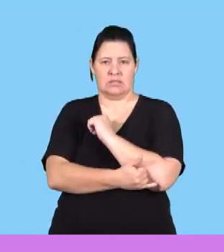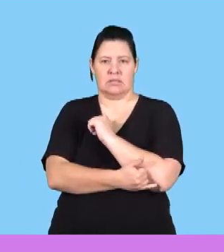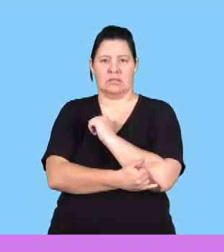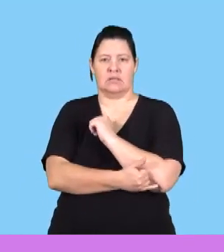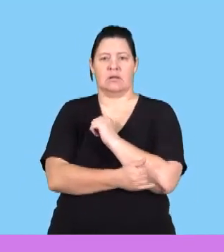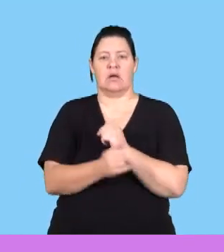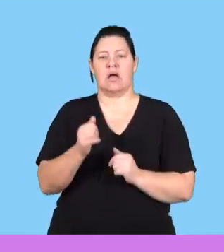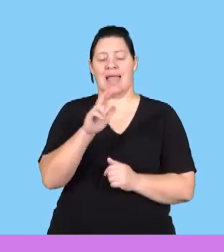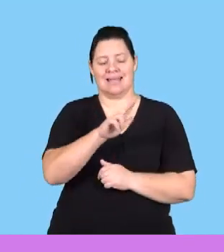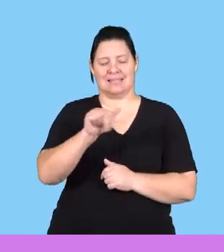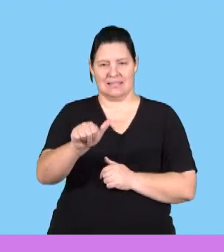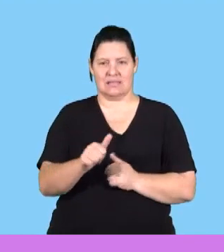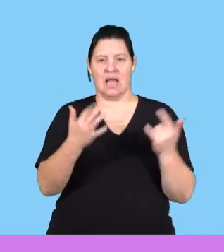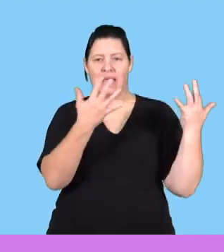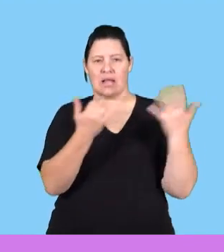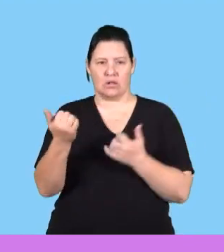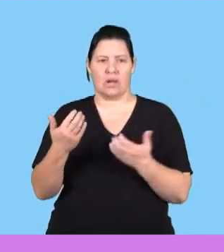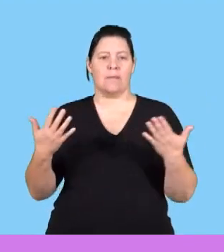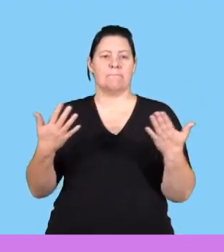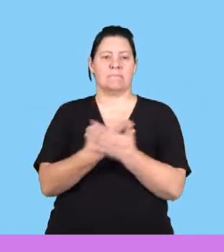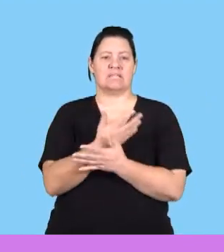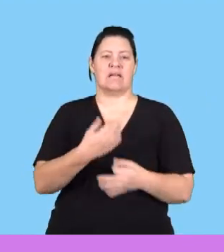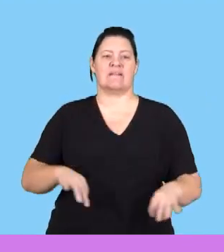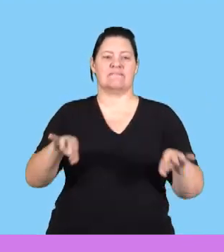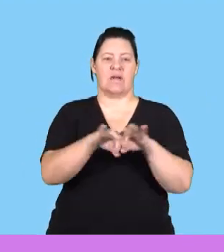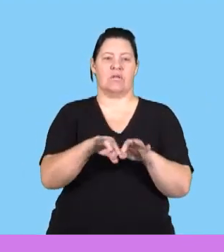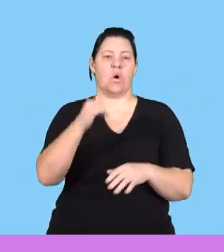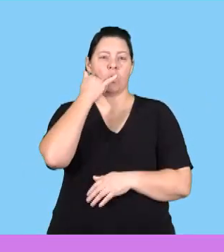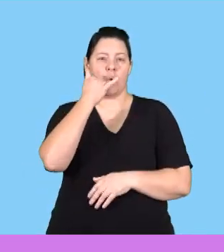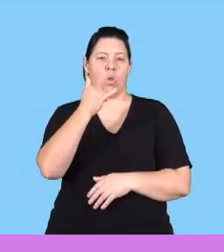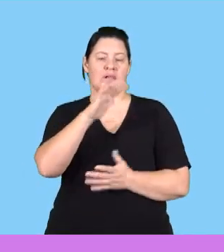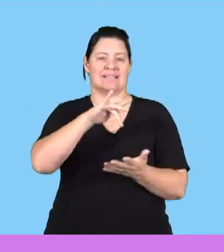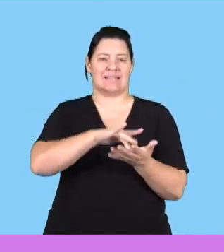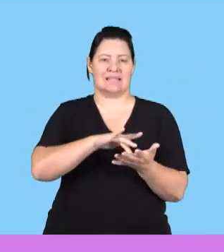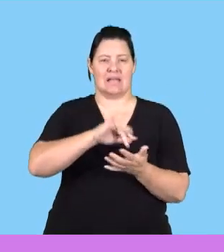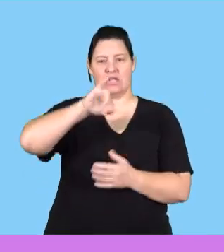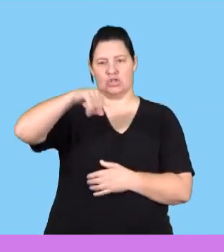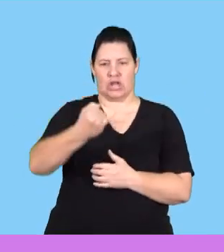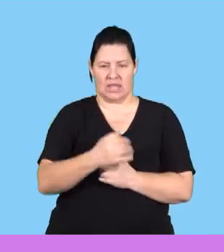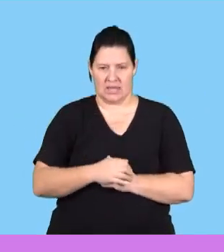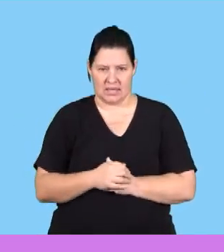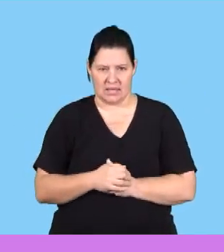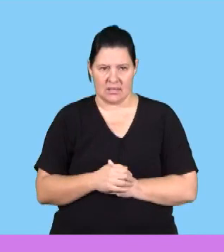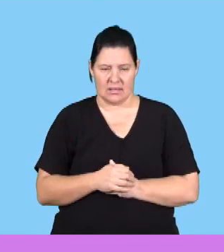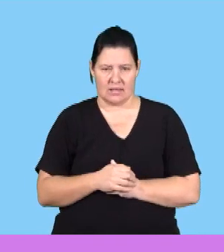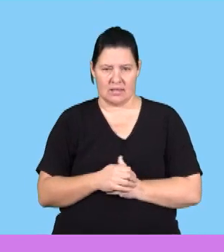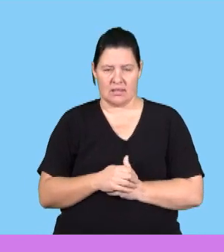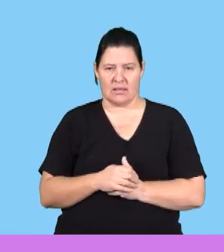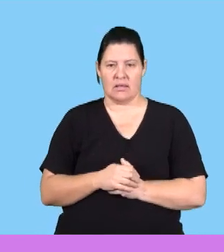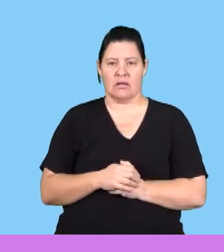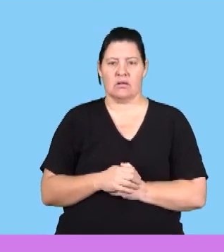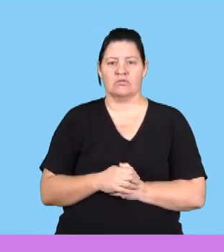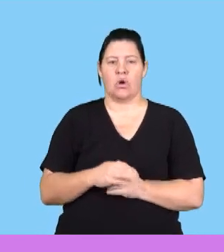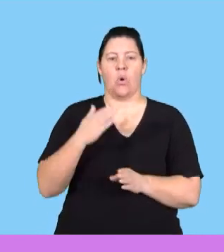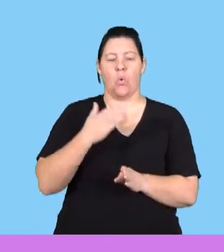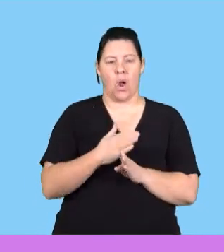country is 86. Calculate the missing value at call center J. It's the mean number